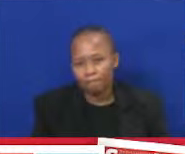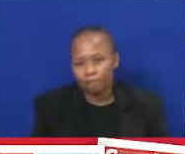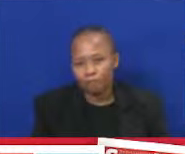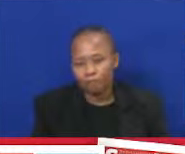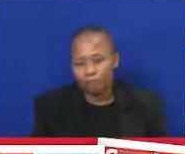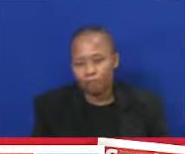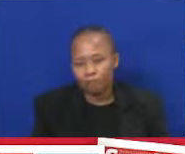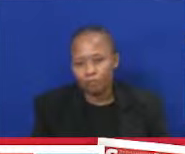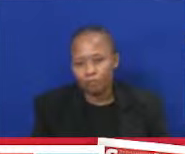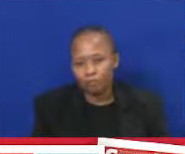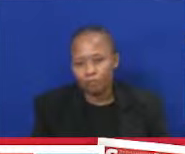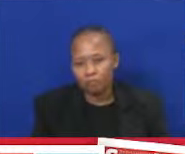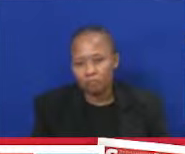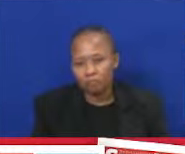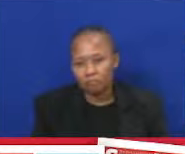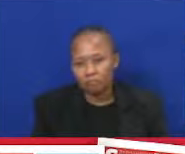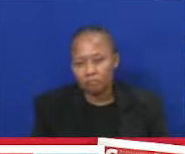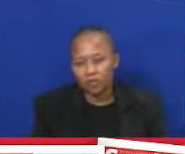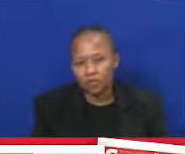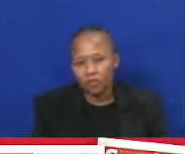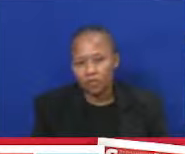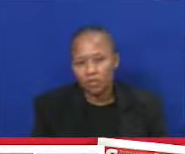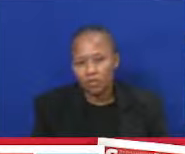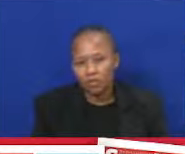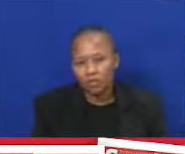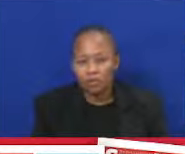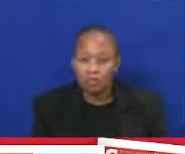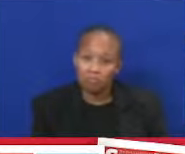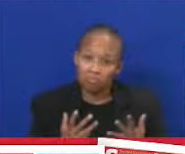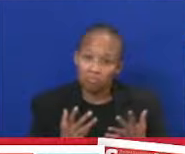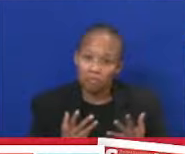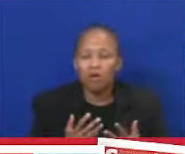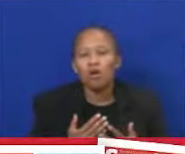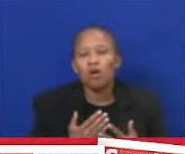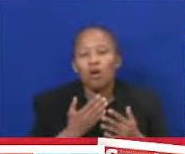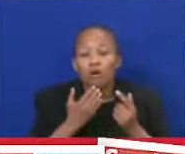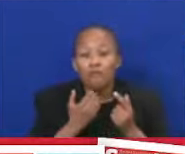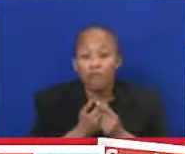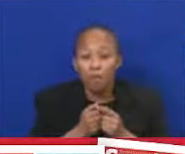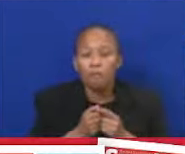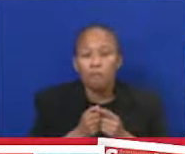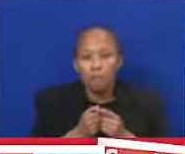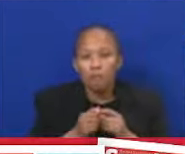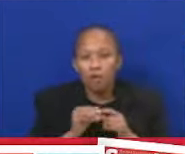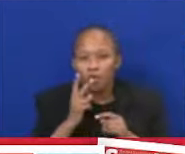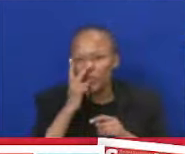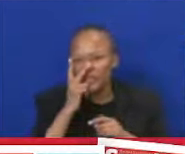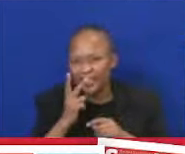cut the sheet, but it was torn apart it